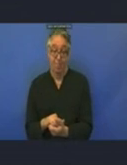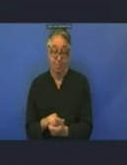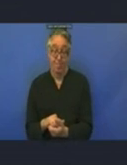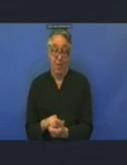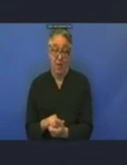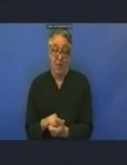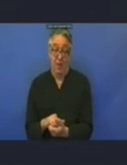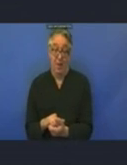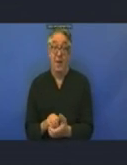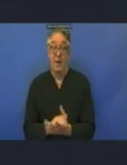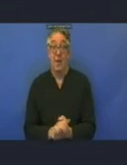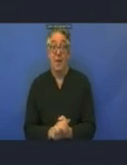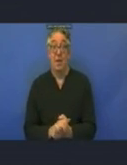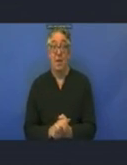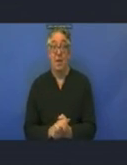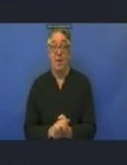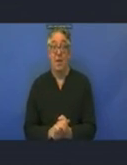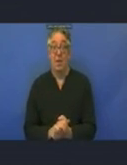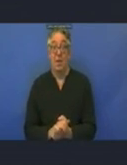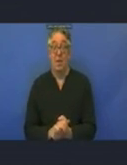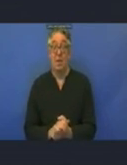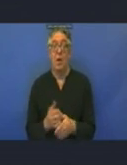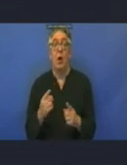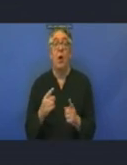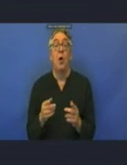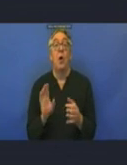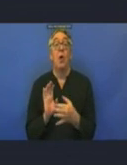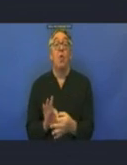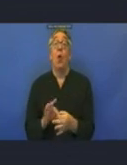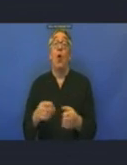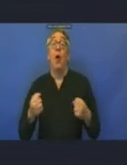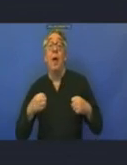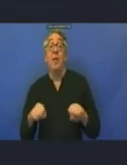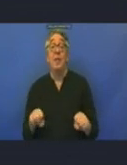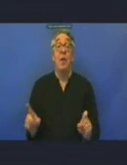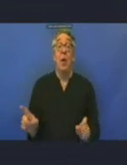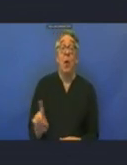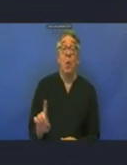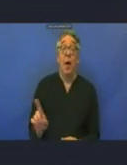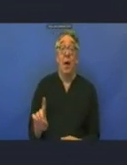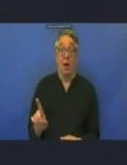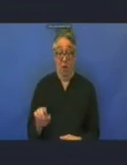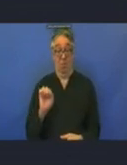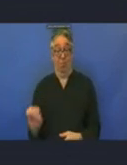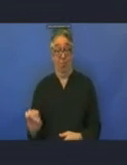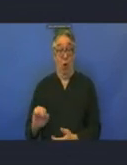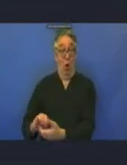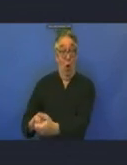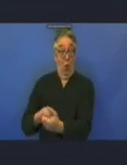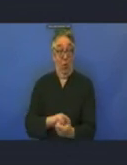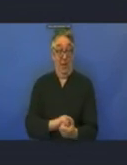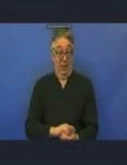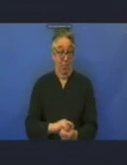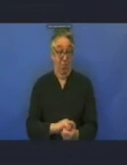And regarding the activities, they can take place in the country of the organizations involved. And there is